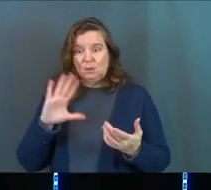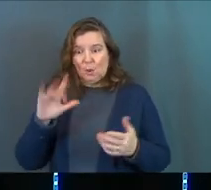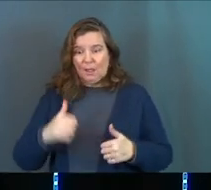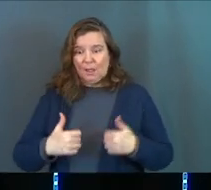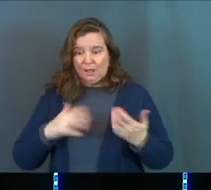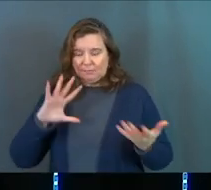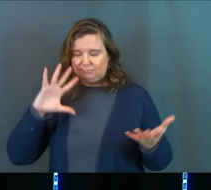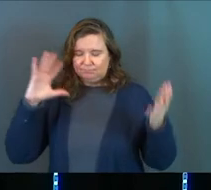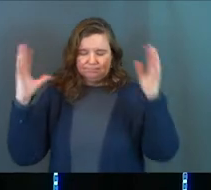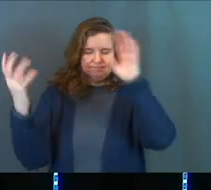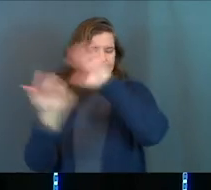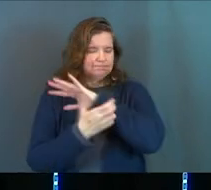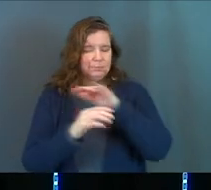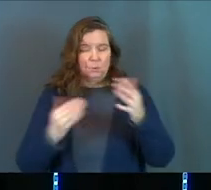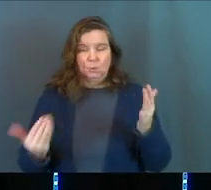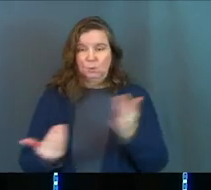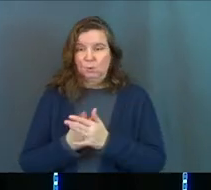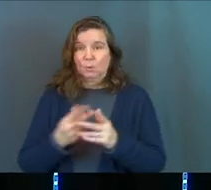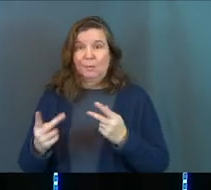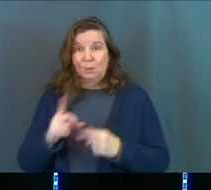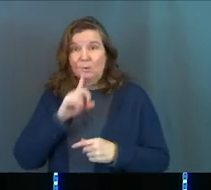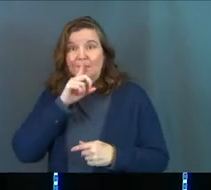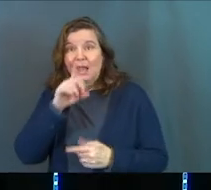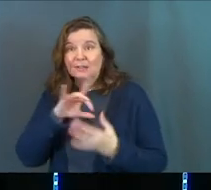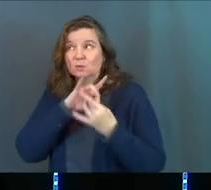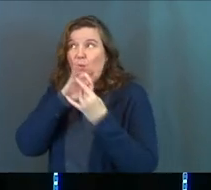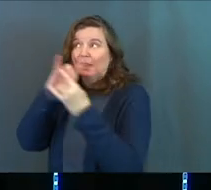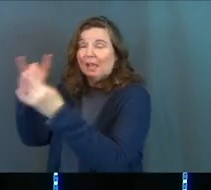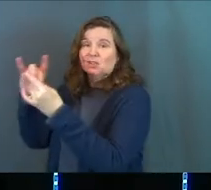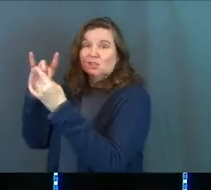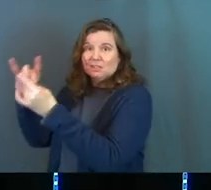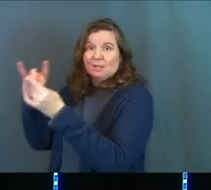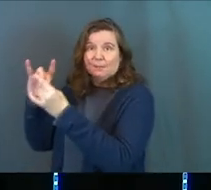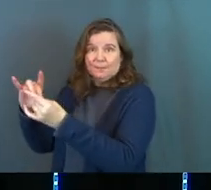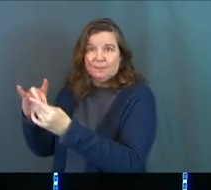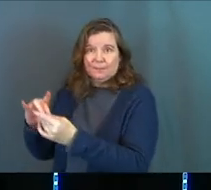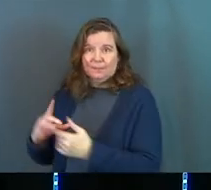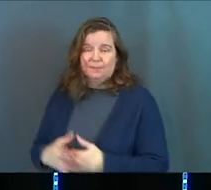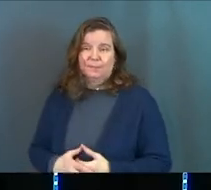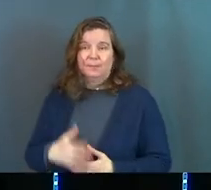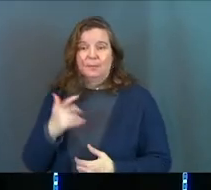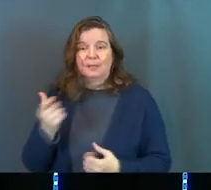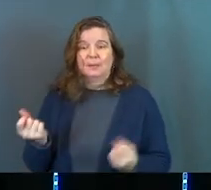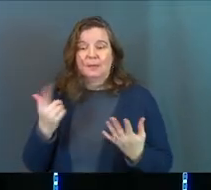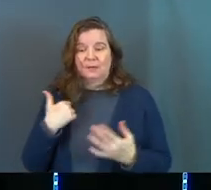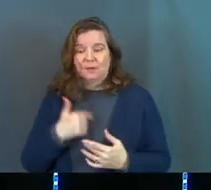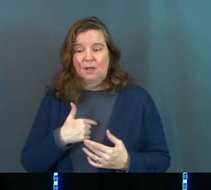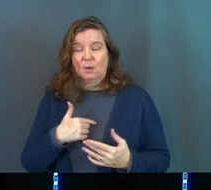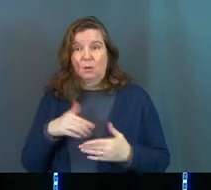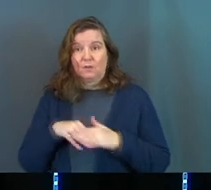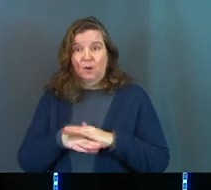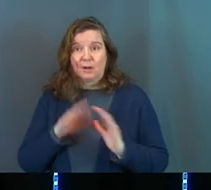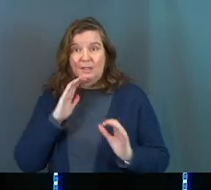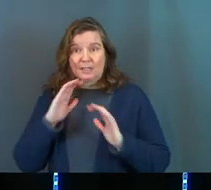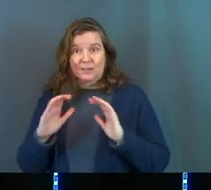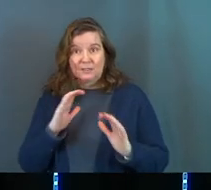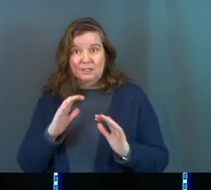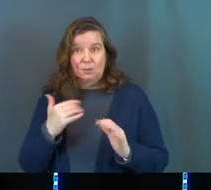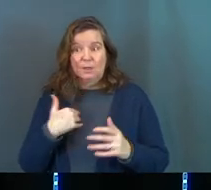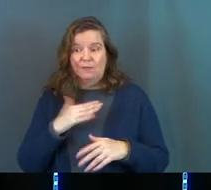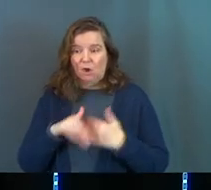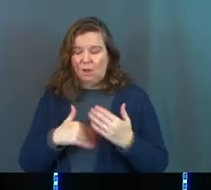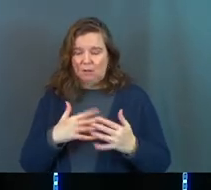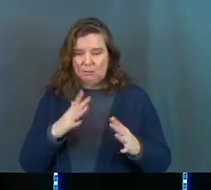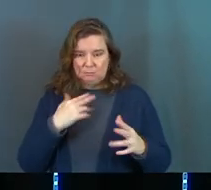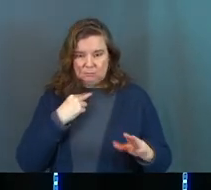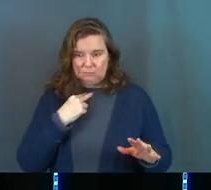upside down and take you into a place where it's actual relationship. Because many of us would have walked into that conversation and we would have gotten